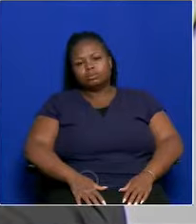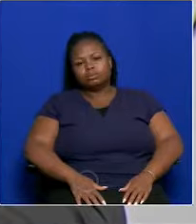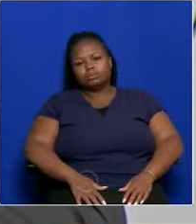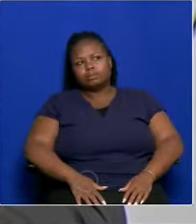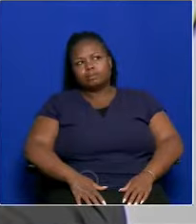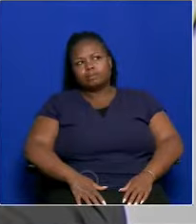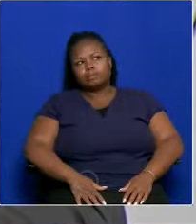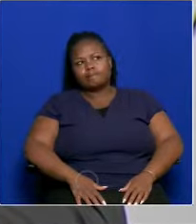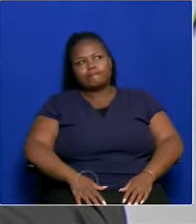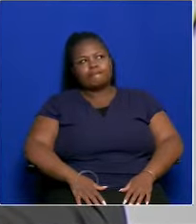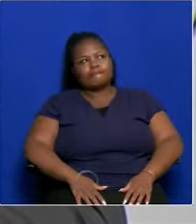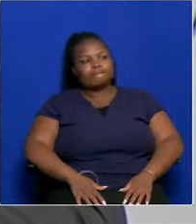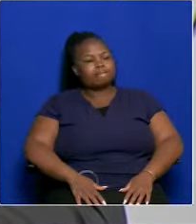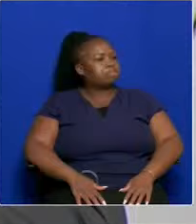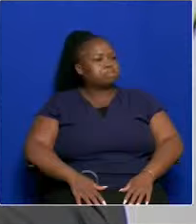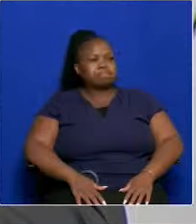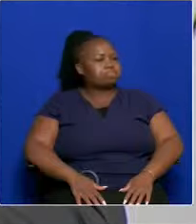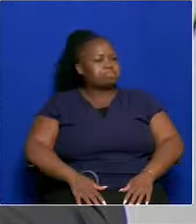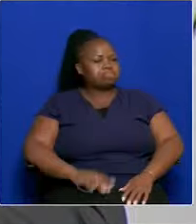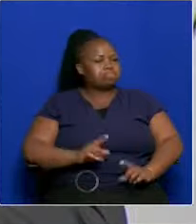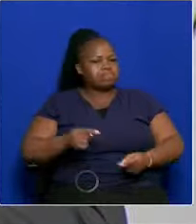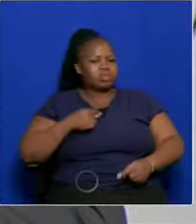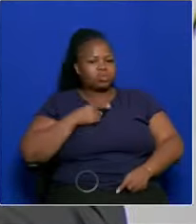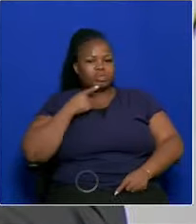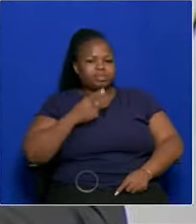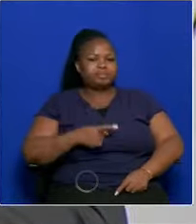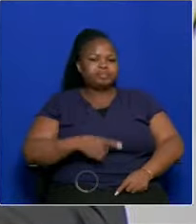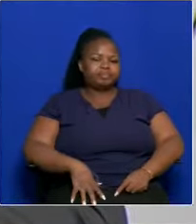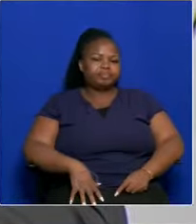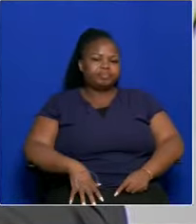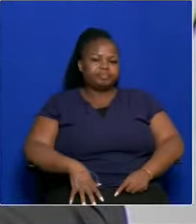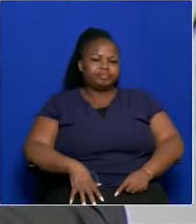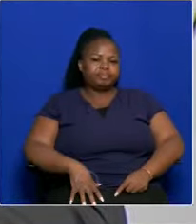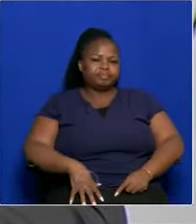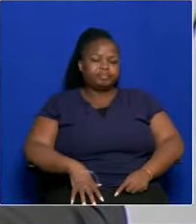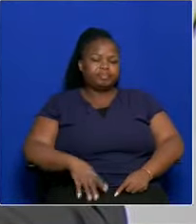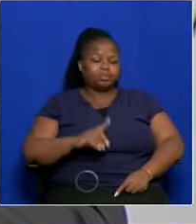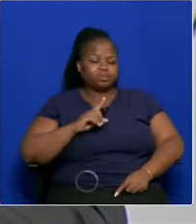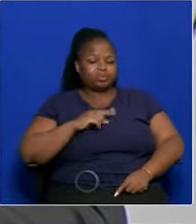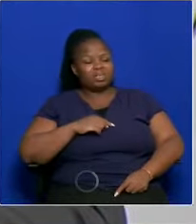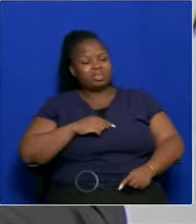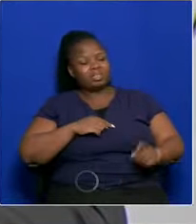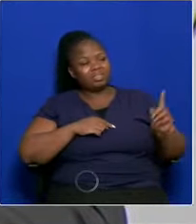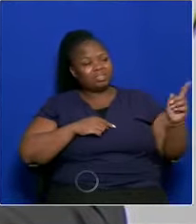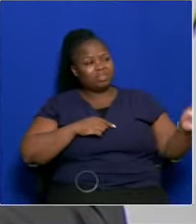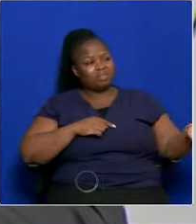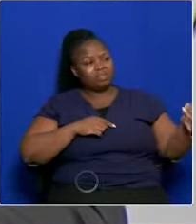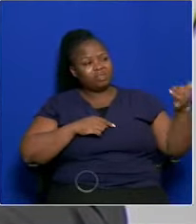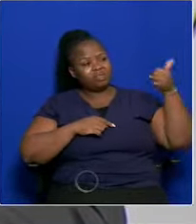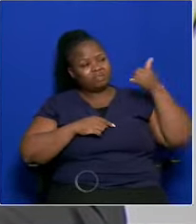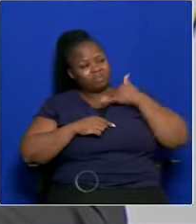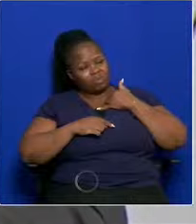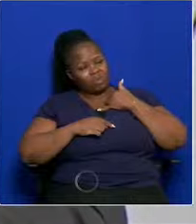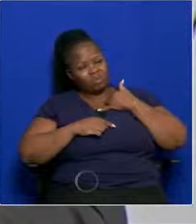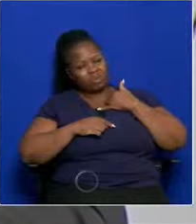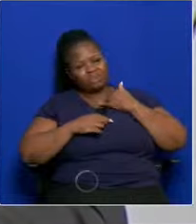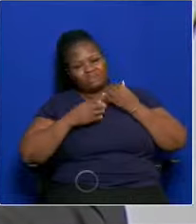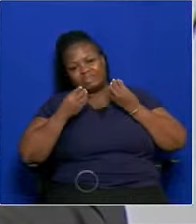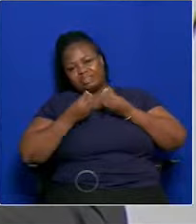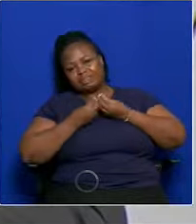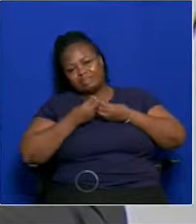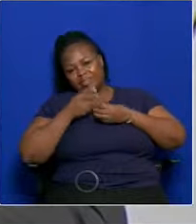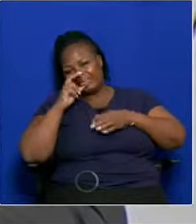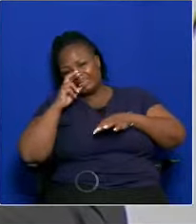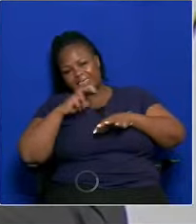I can't say because you will phone as there is a need, I will phone as there is a